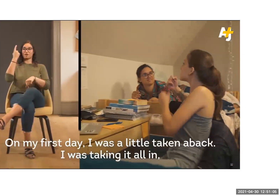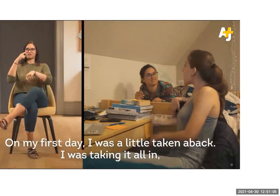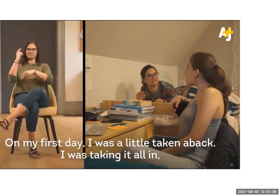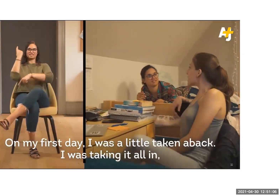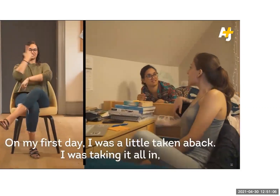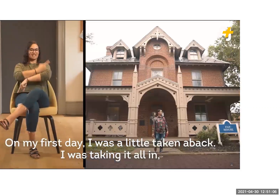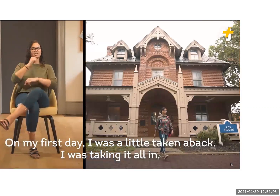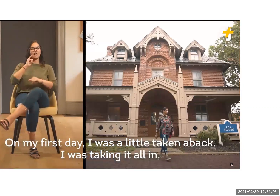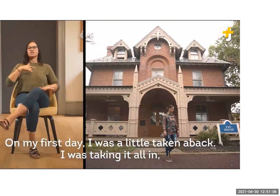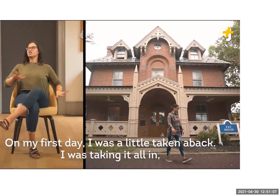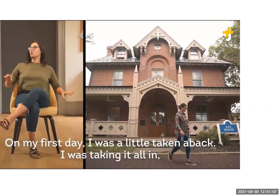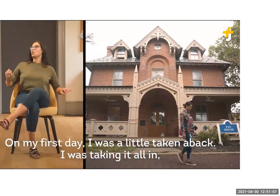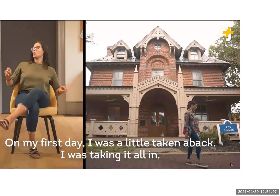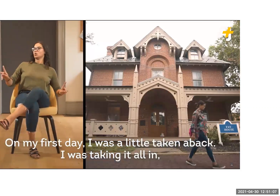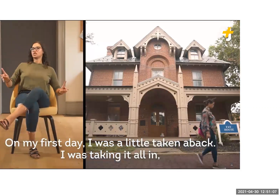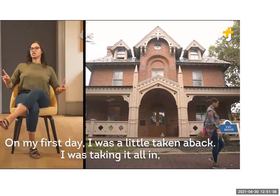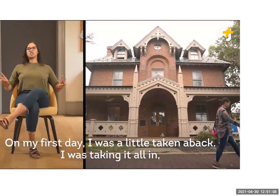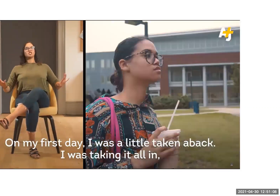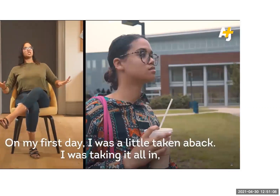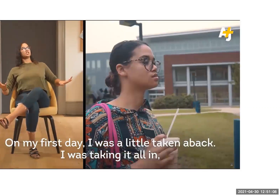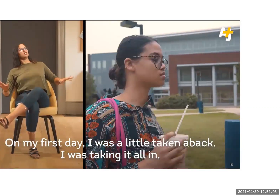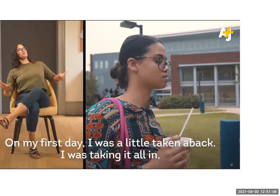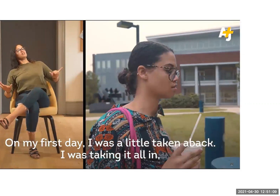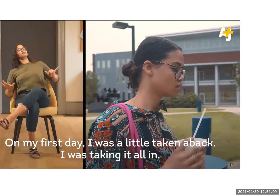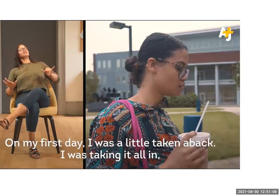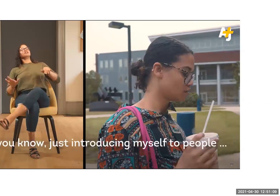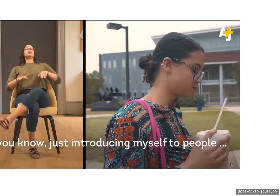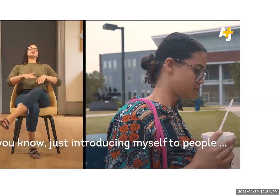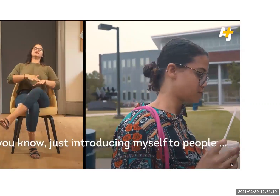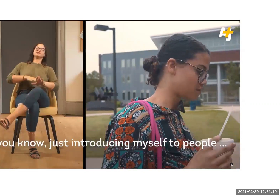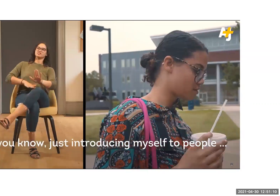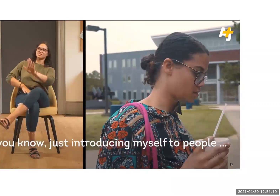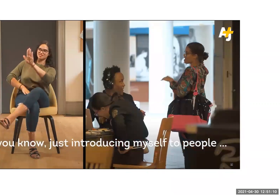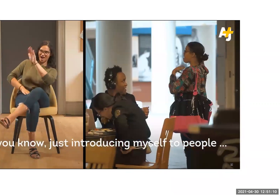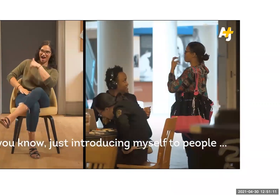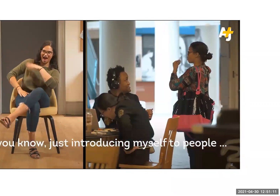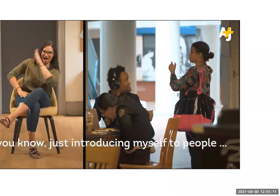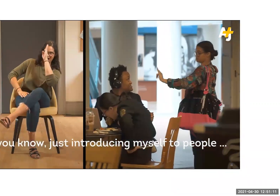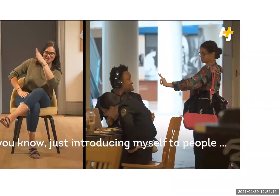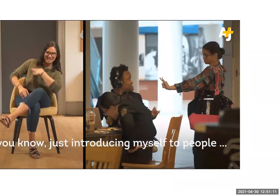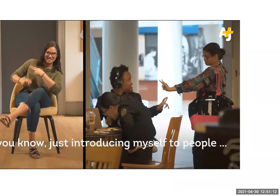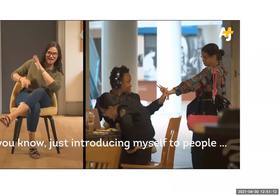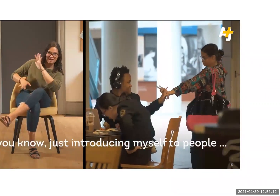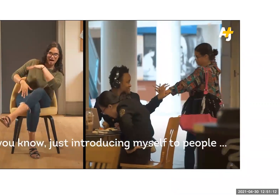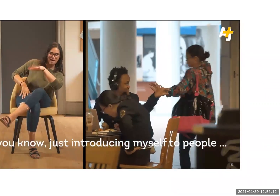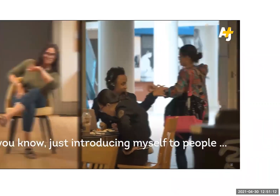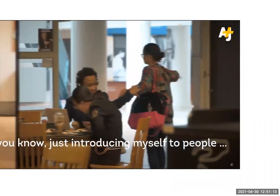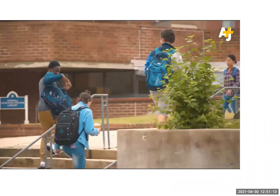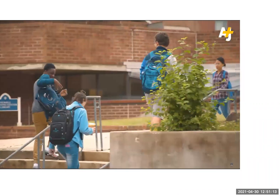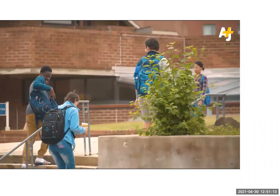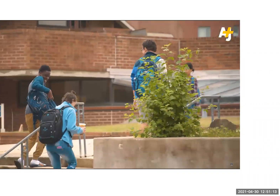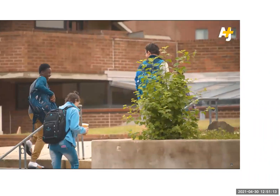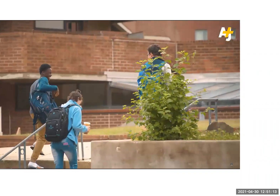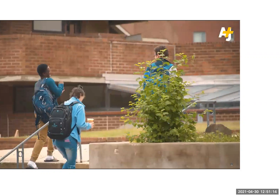My first day, I was a little taken aback. I was taking it all in, you know, just introducing myself to